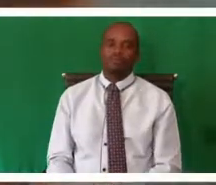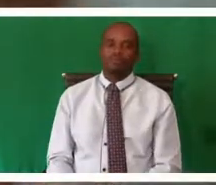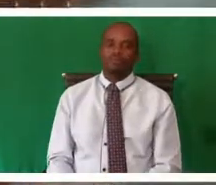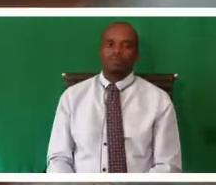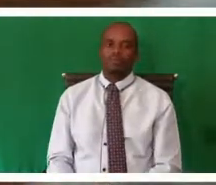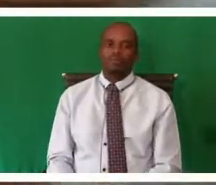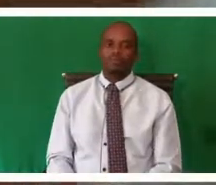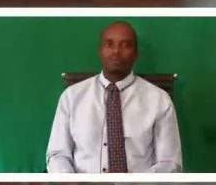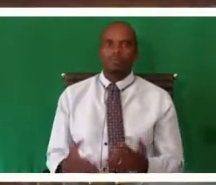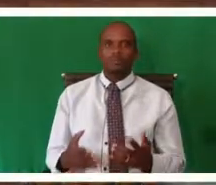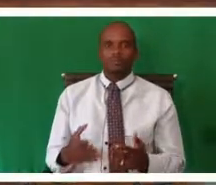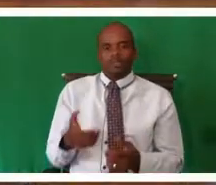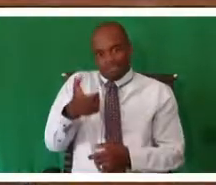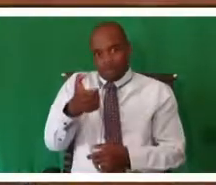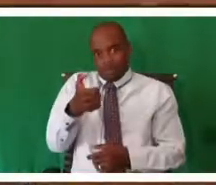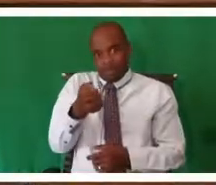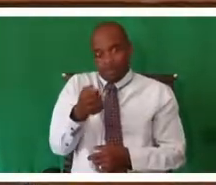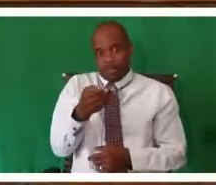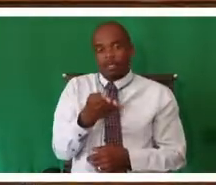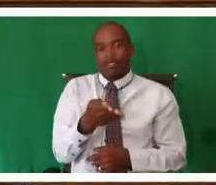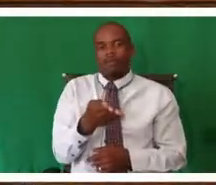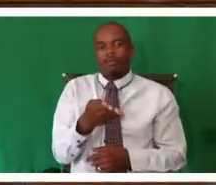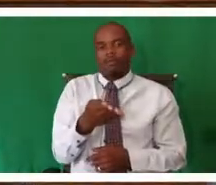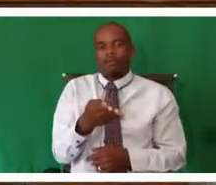Just press there. It will